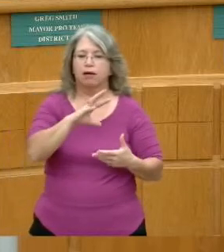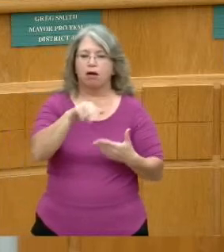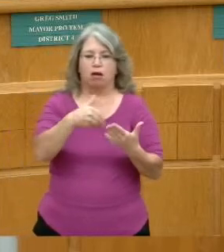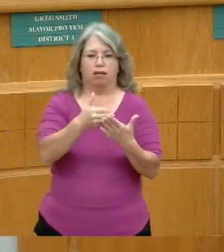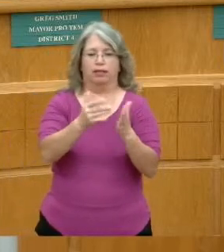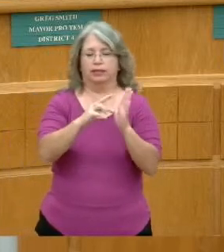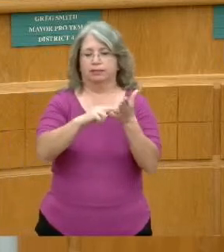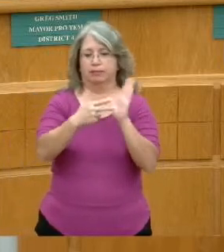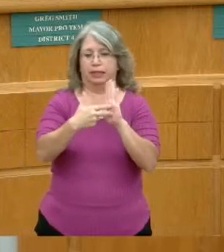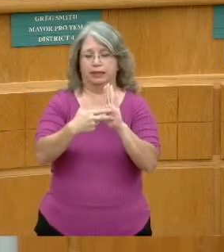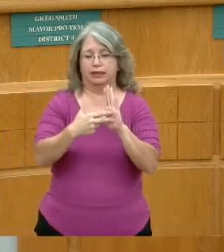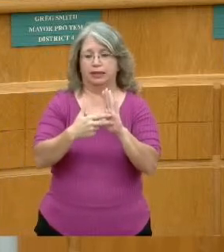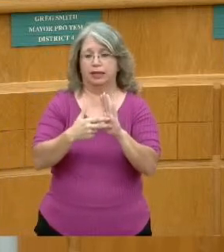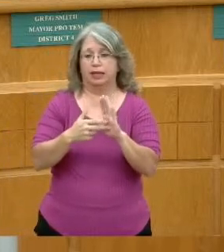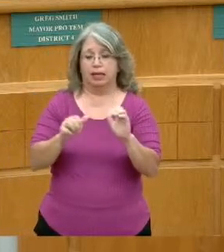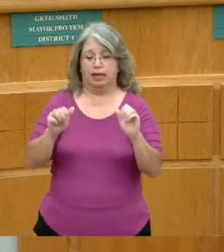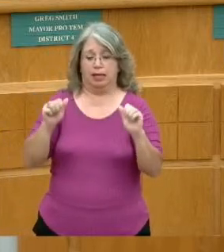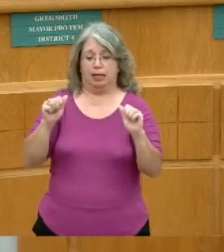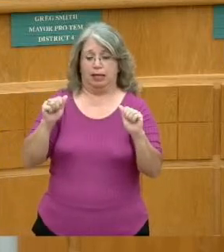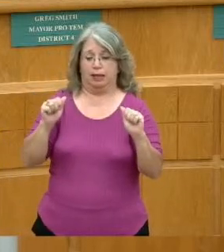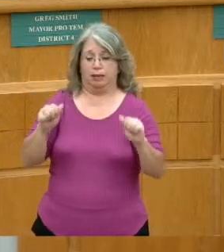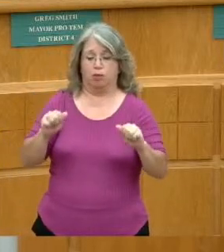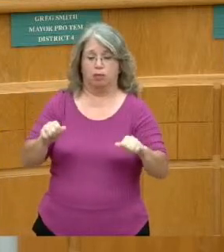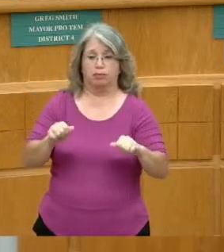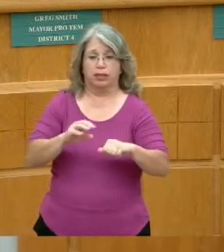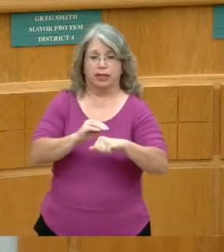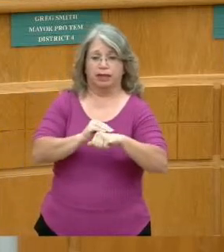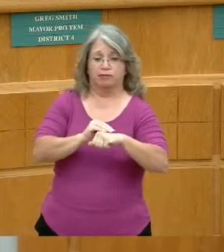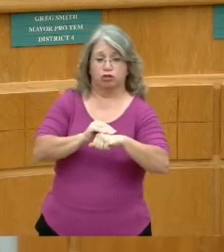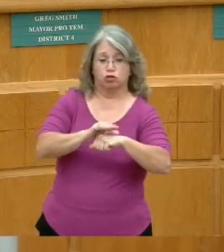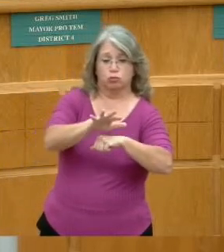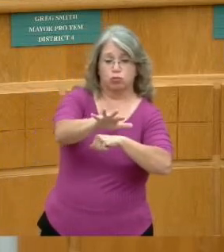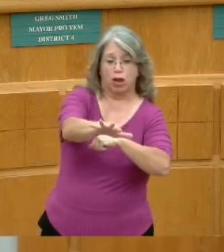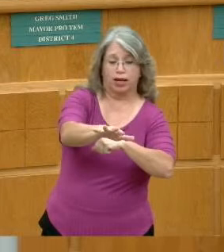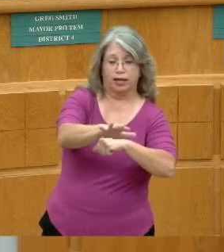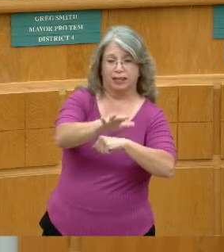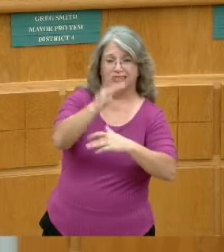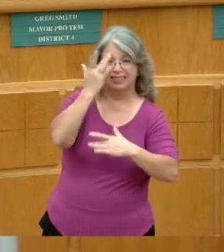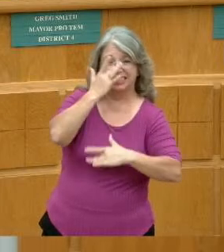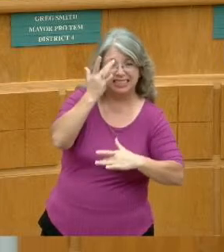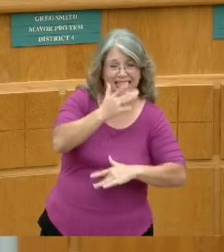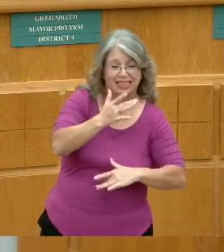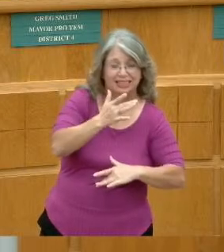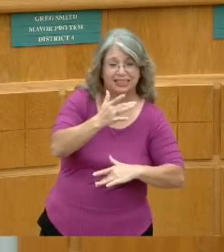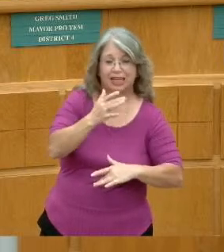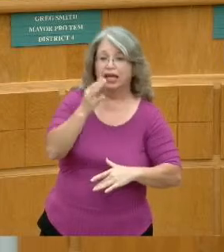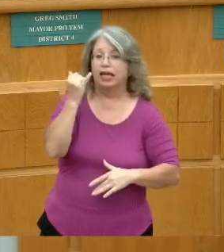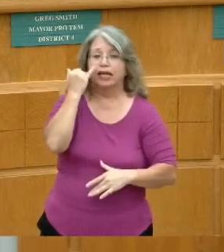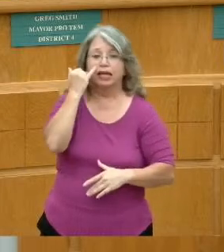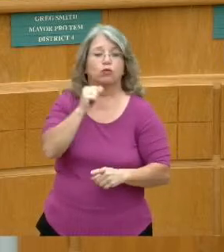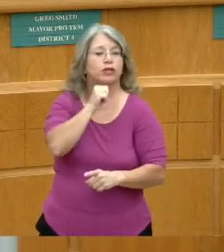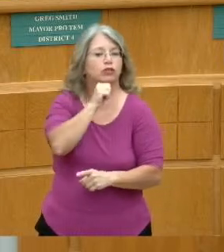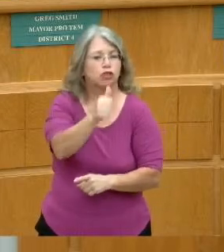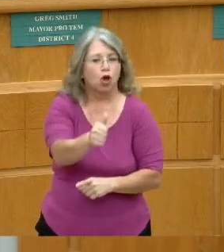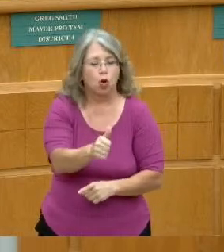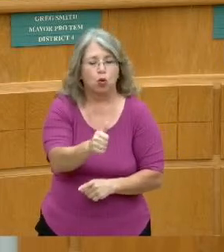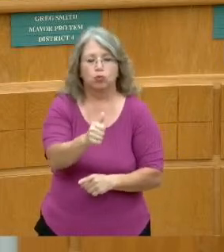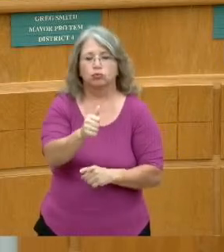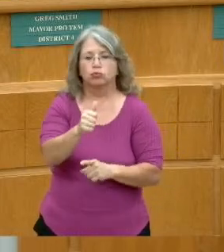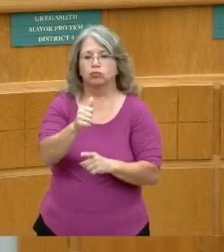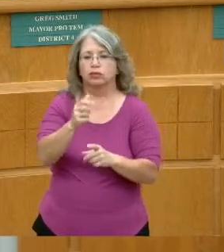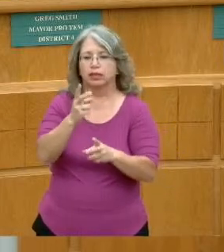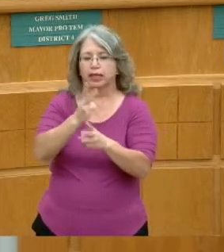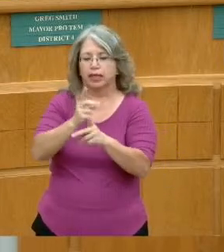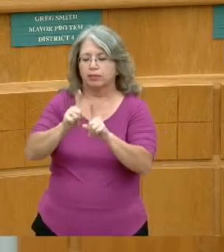COVID-19, if we don't social distance, if we don't wear masks, if we don't do things to stop the transmission of COVID-19 in close